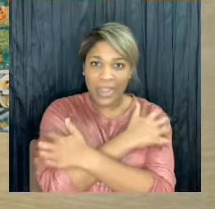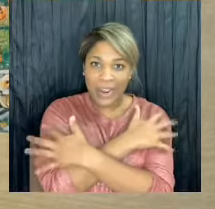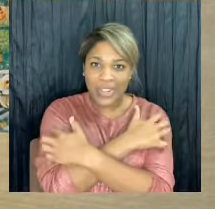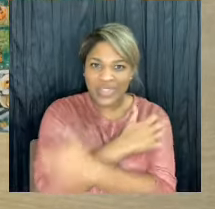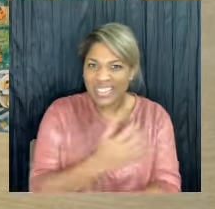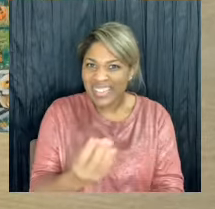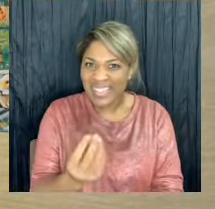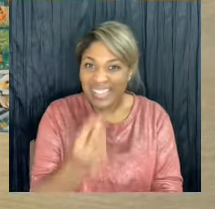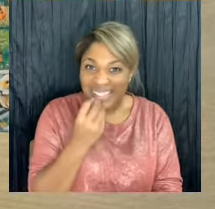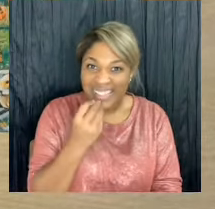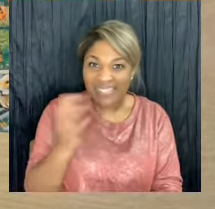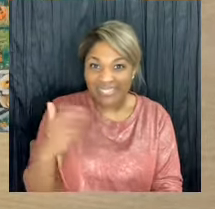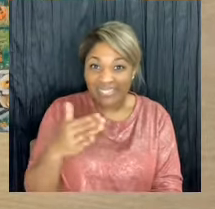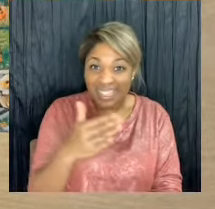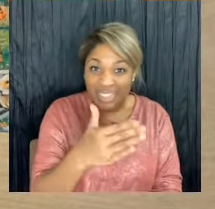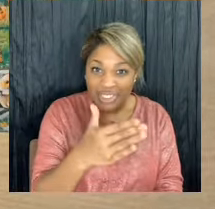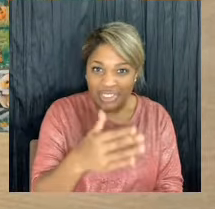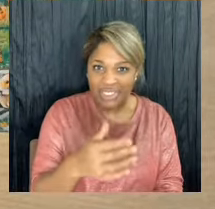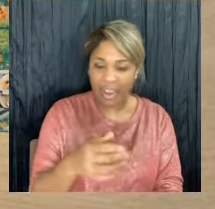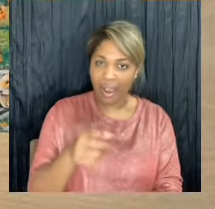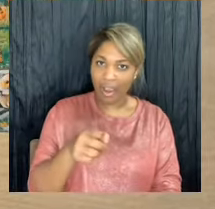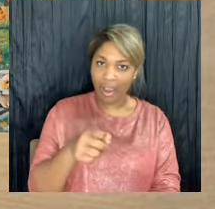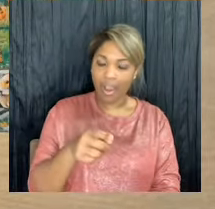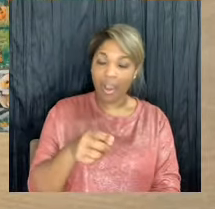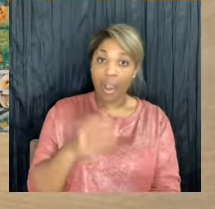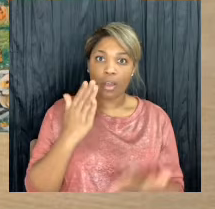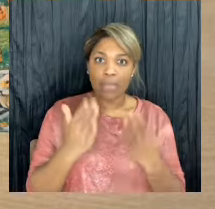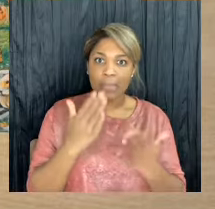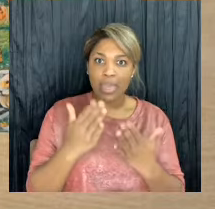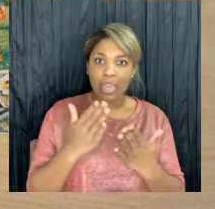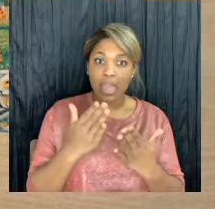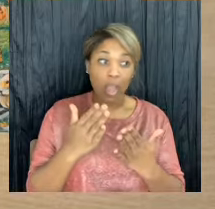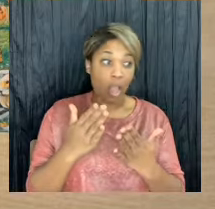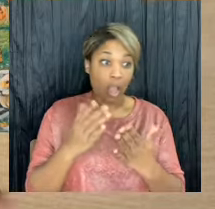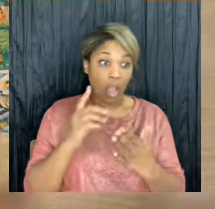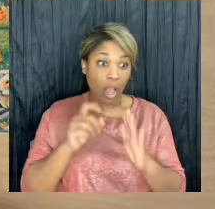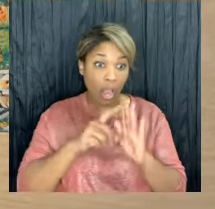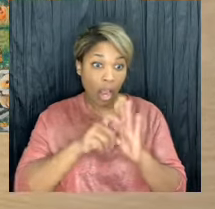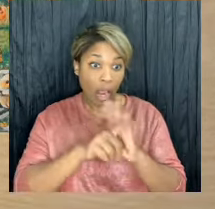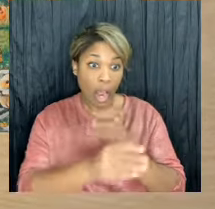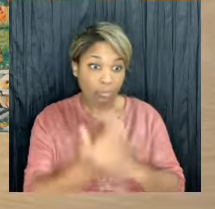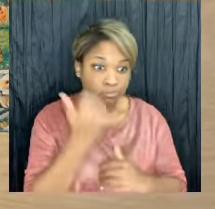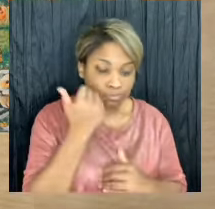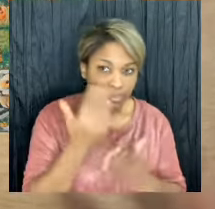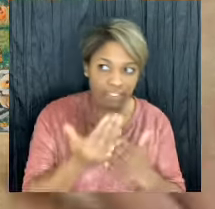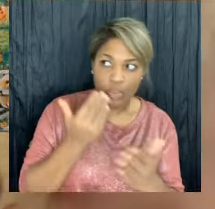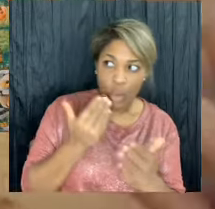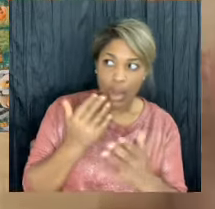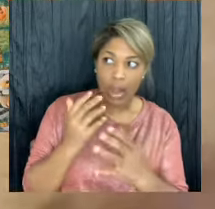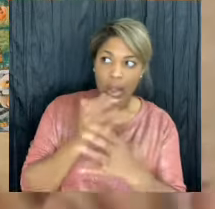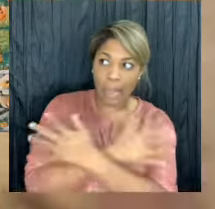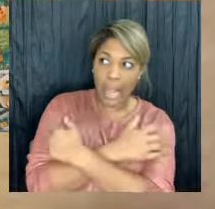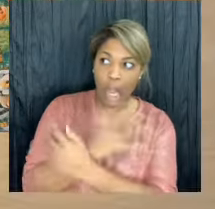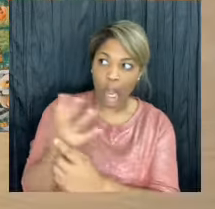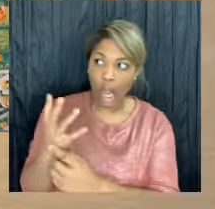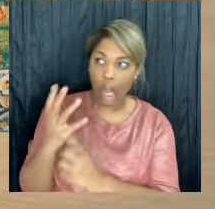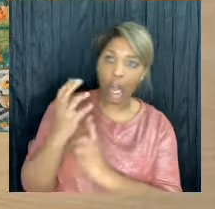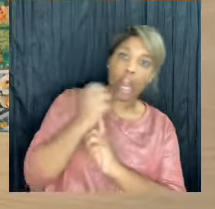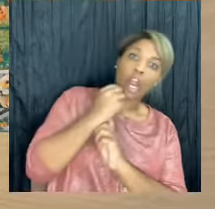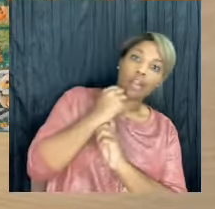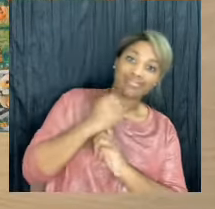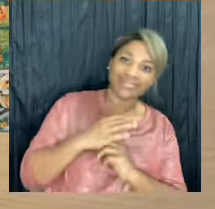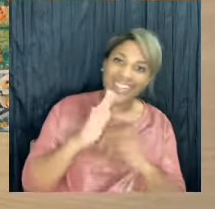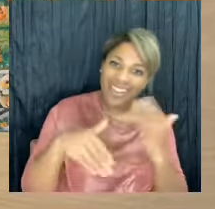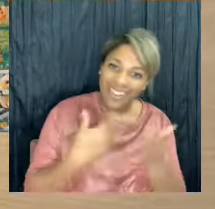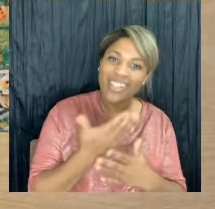some fish out of the water. Maybe the fish will eat worms before the bear gets them. All of these things are